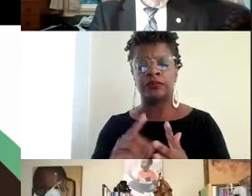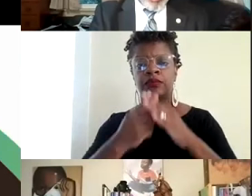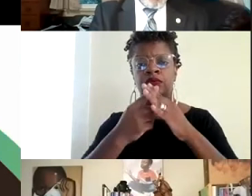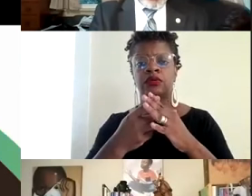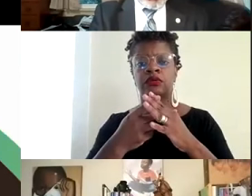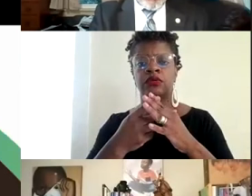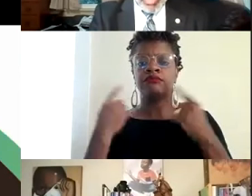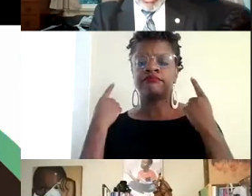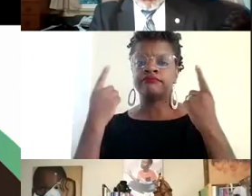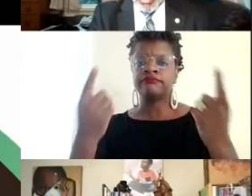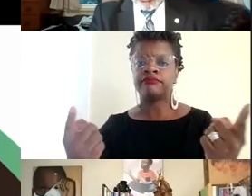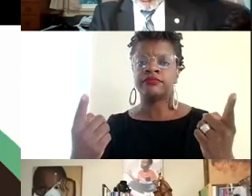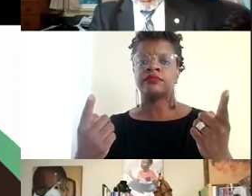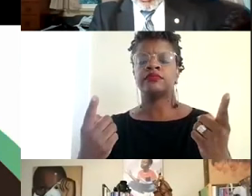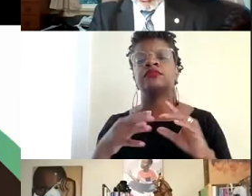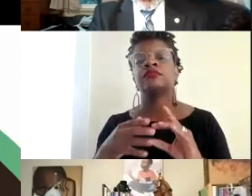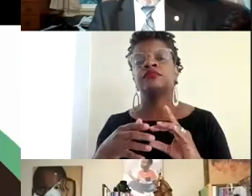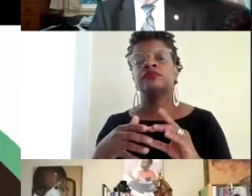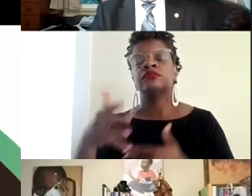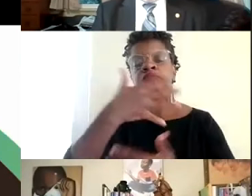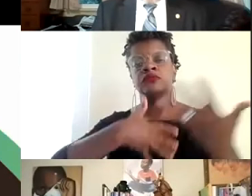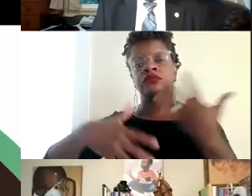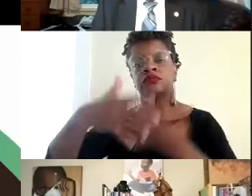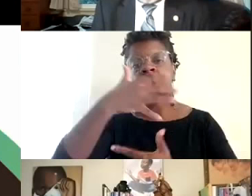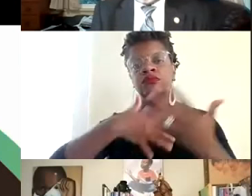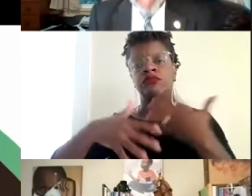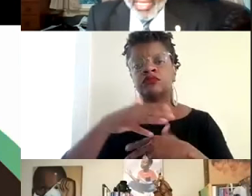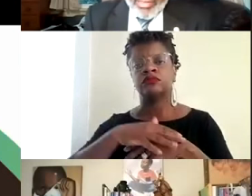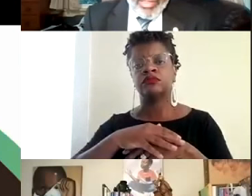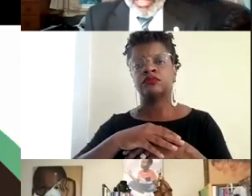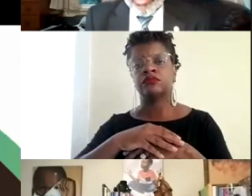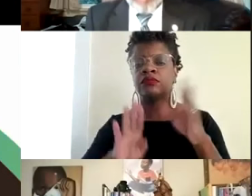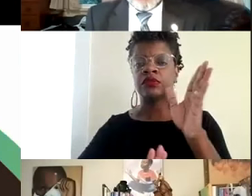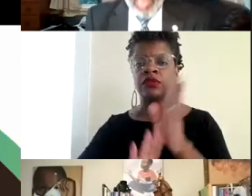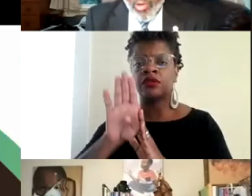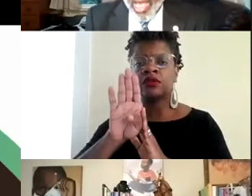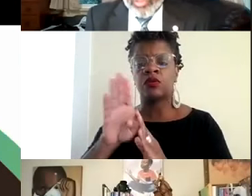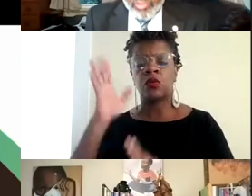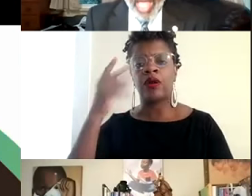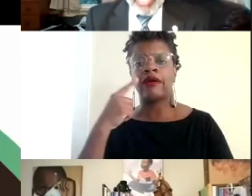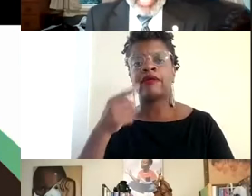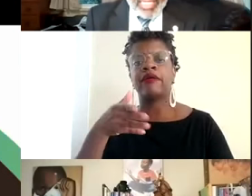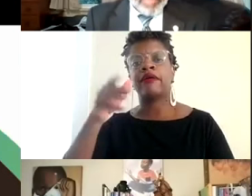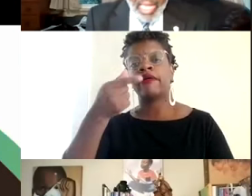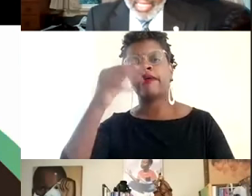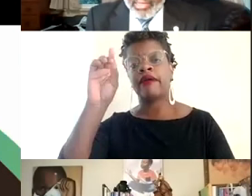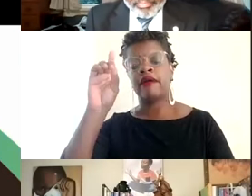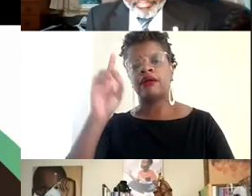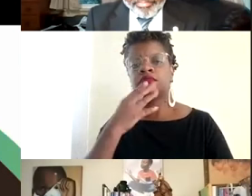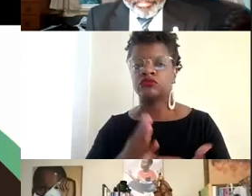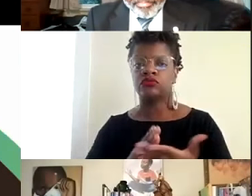emotional growth and development through the God-given right to just go outside and